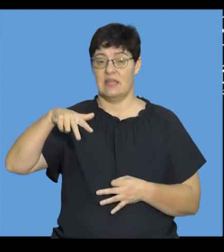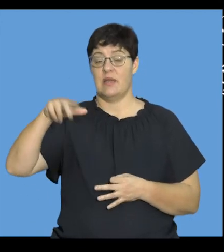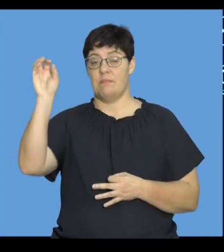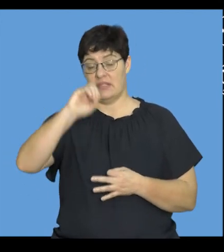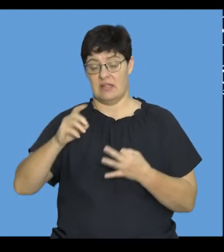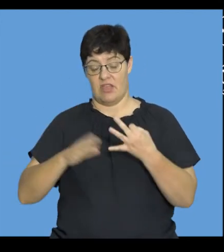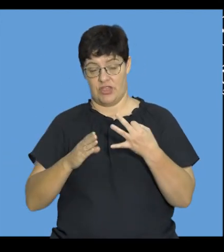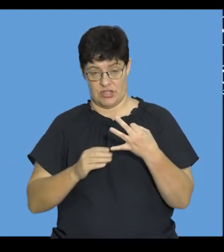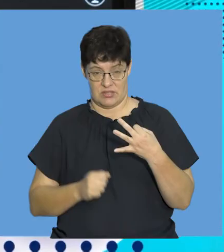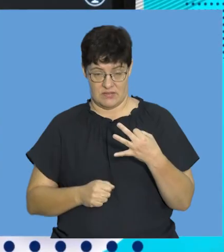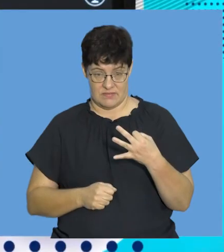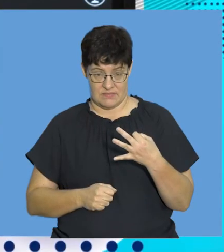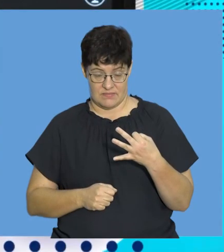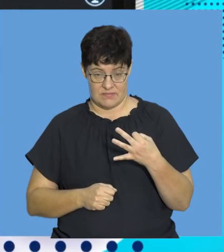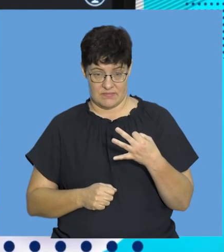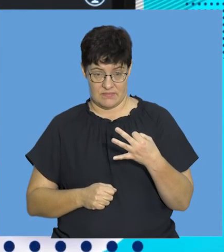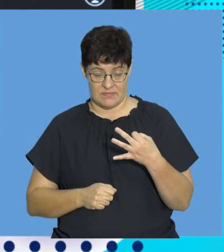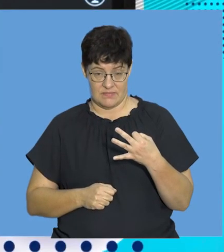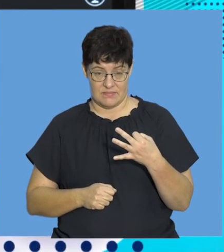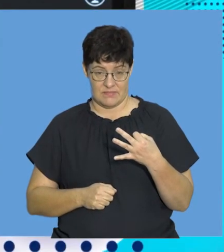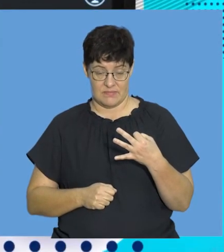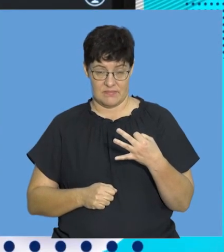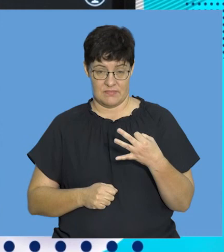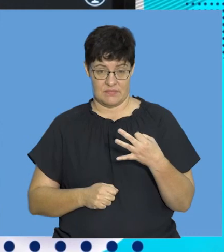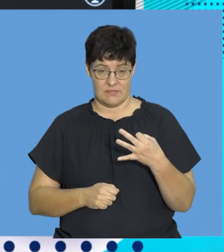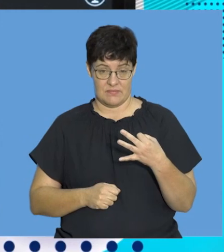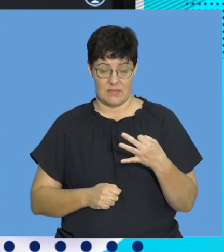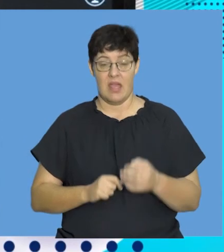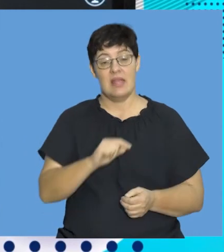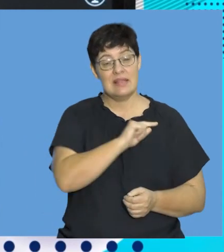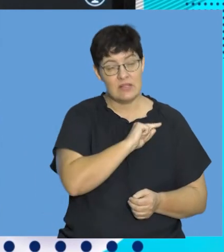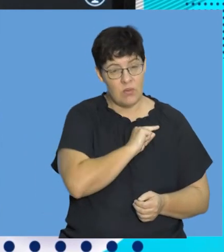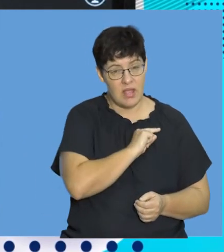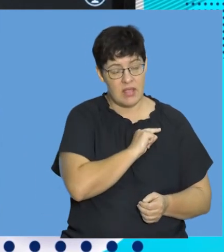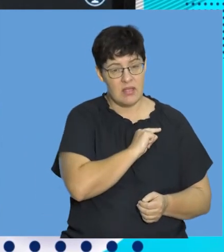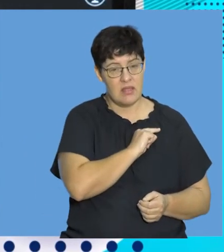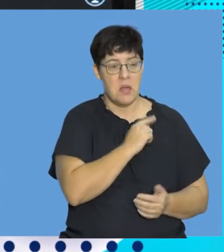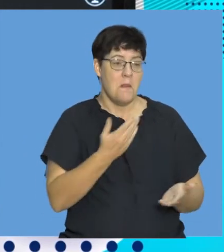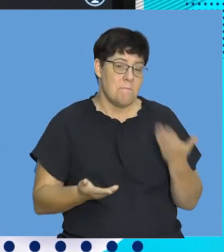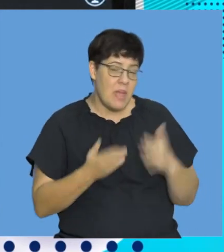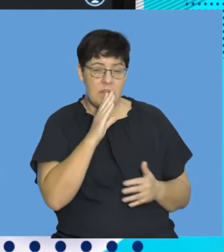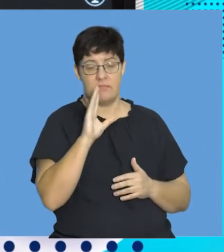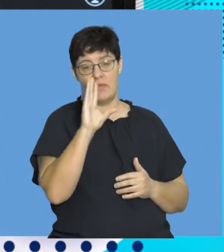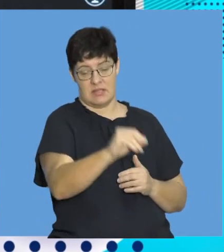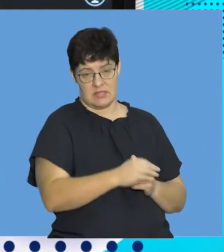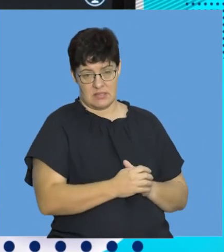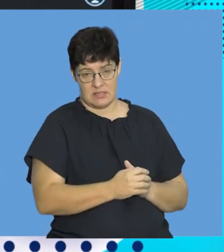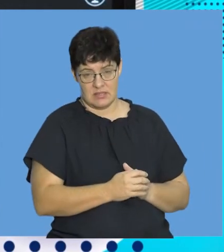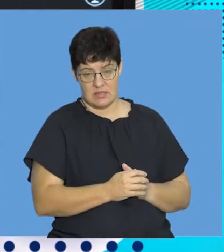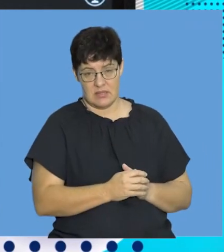of sale. Therefore, you could be asked as a separate